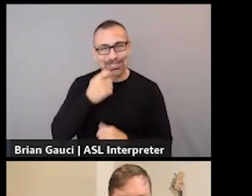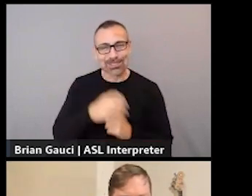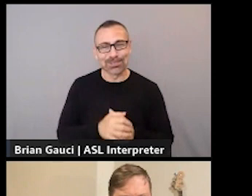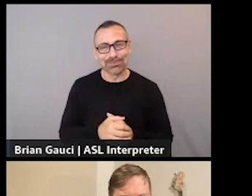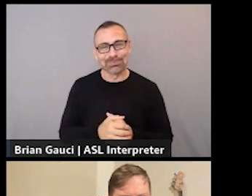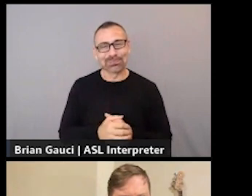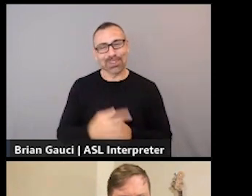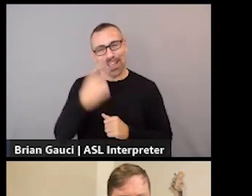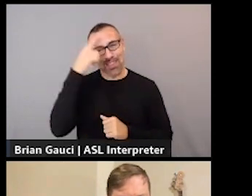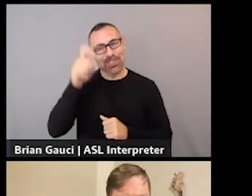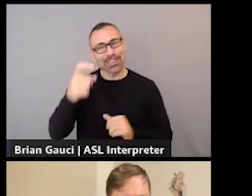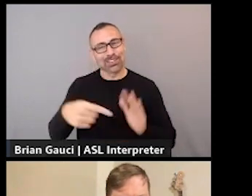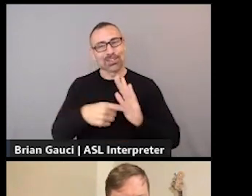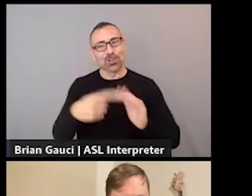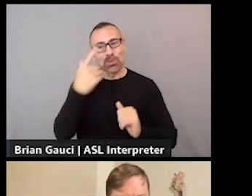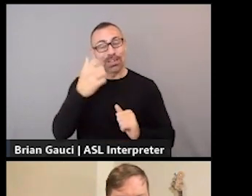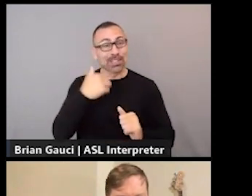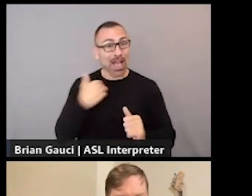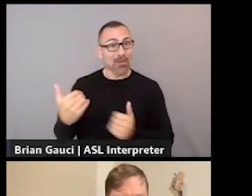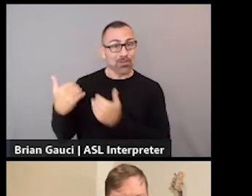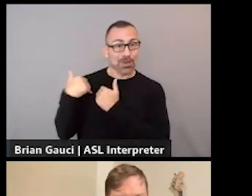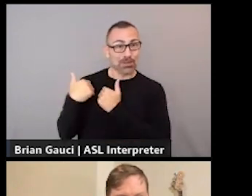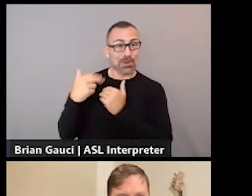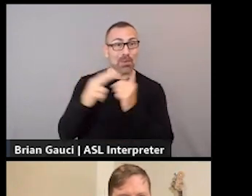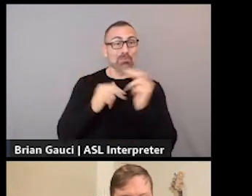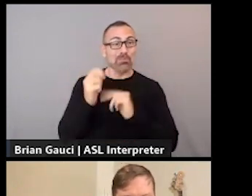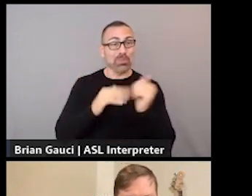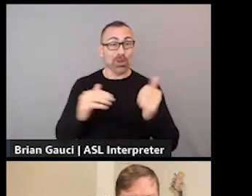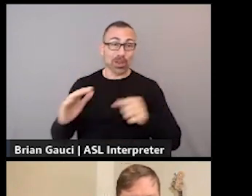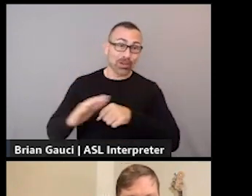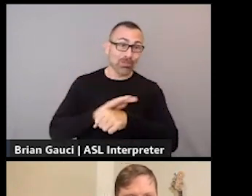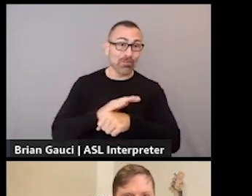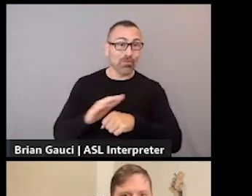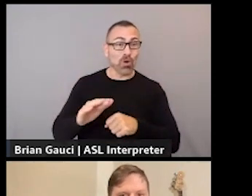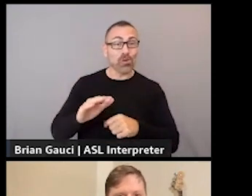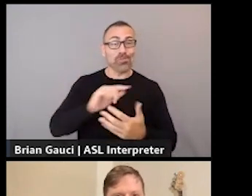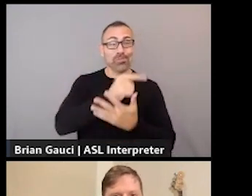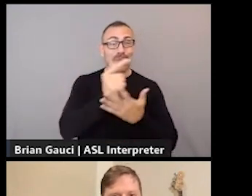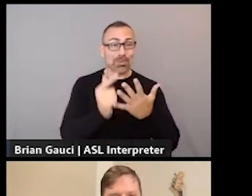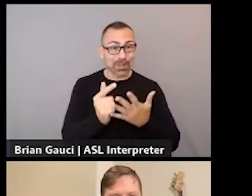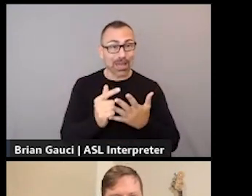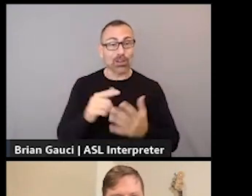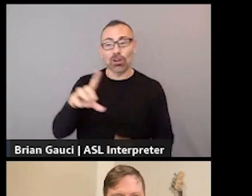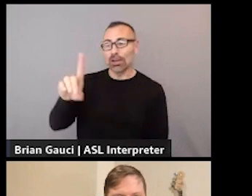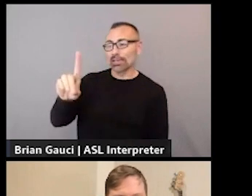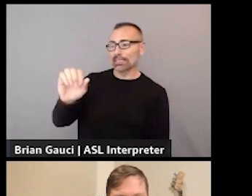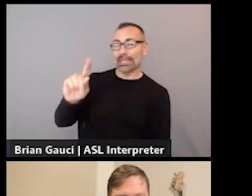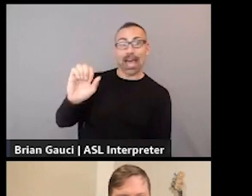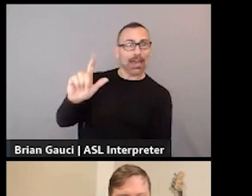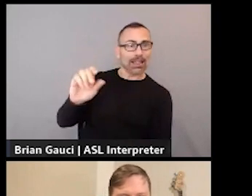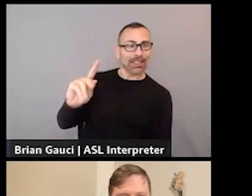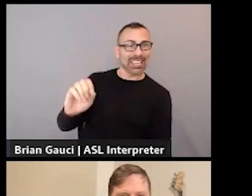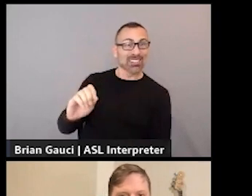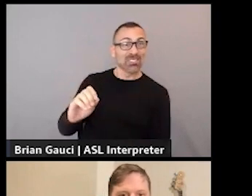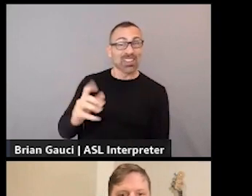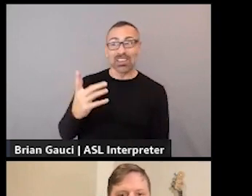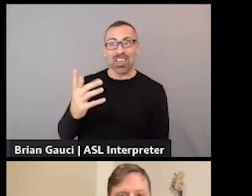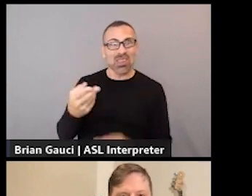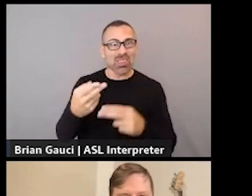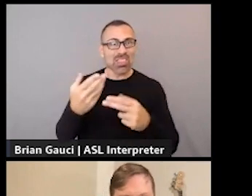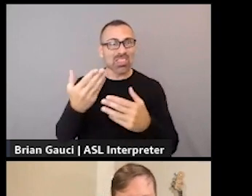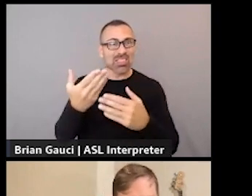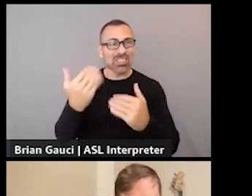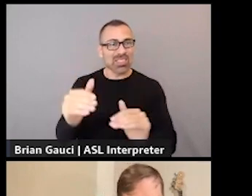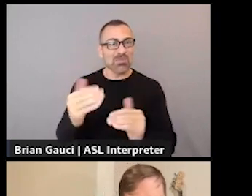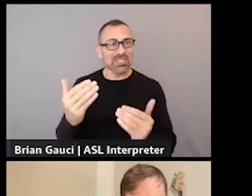have the task of building a whole data lake or pipeline within 10 minutes. So I think I should probably jump over to this now, if that's okay